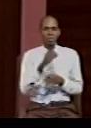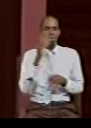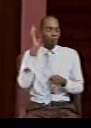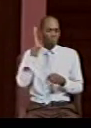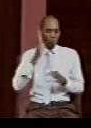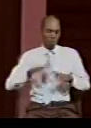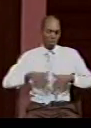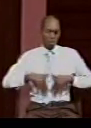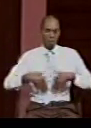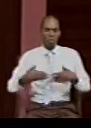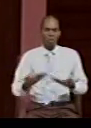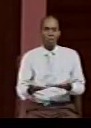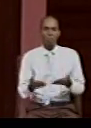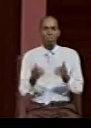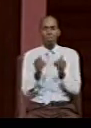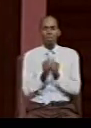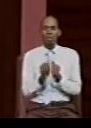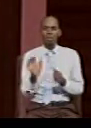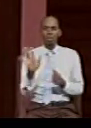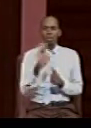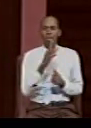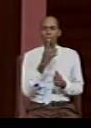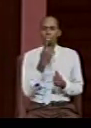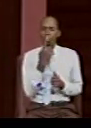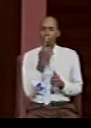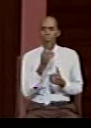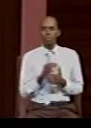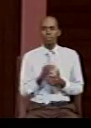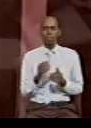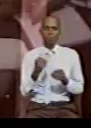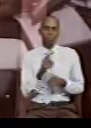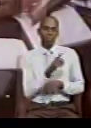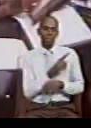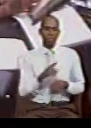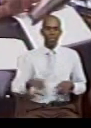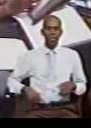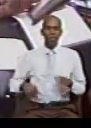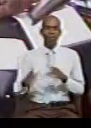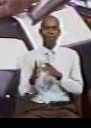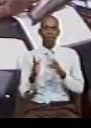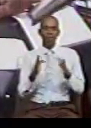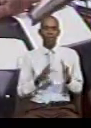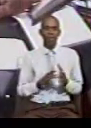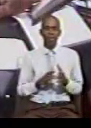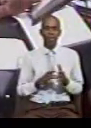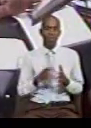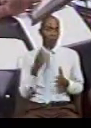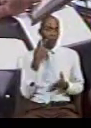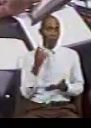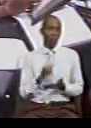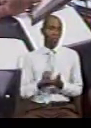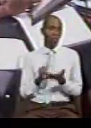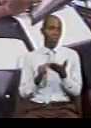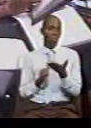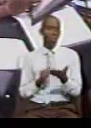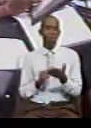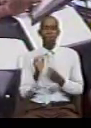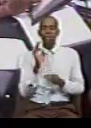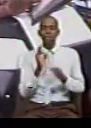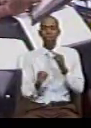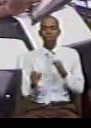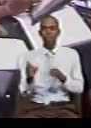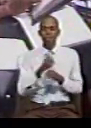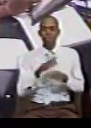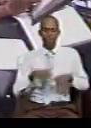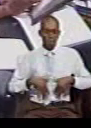confess with thy mouth the Lord Jesus. You see that? If you